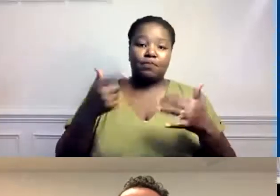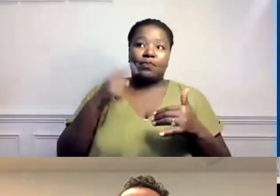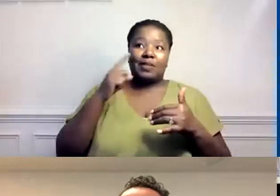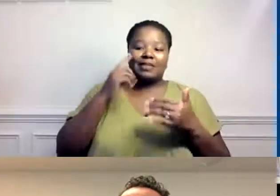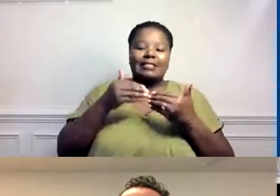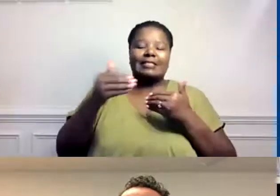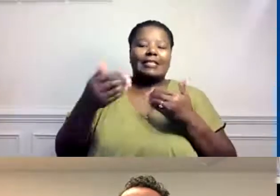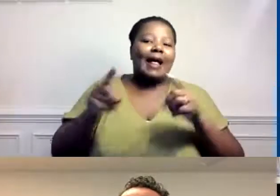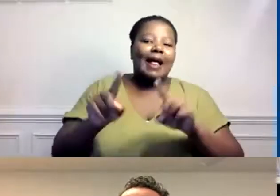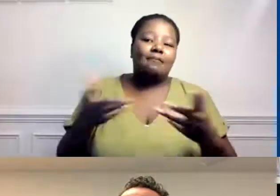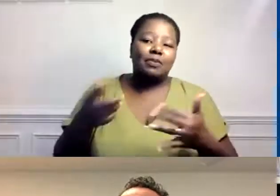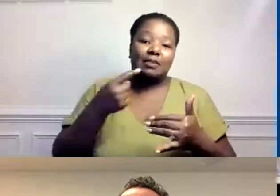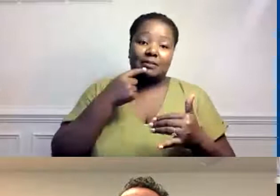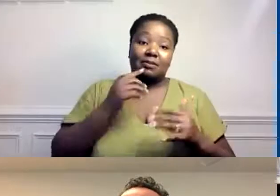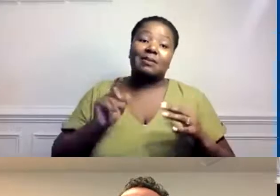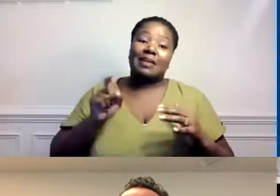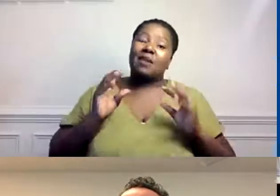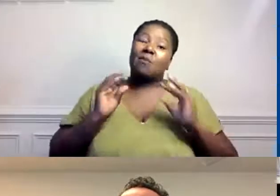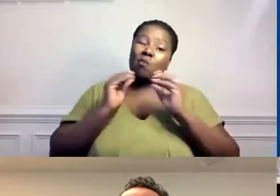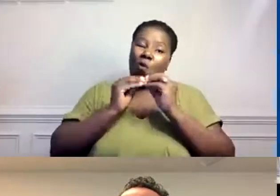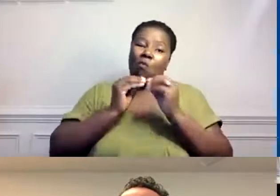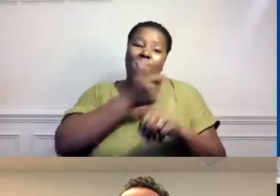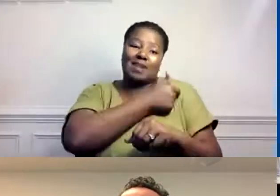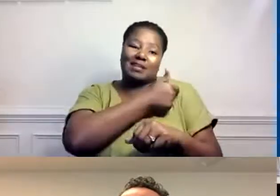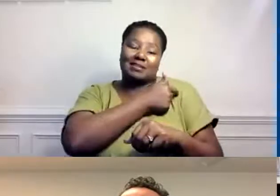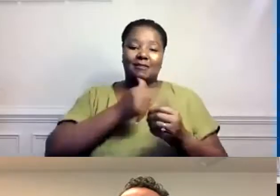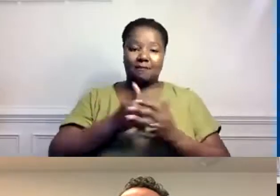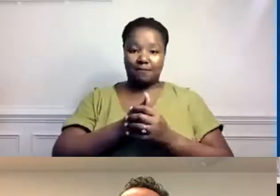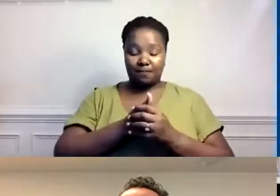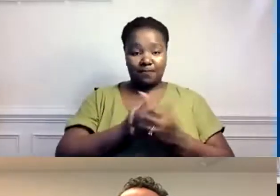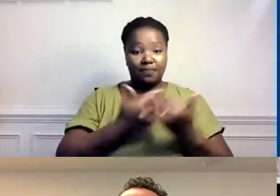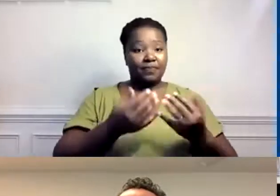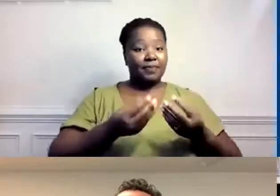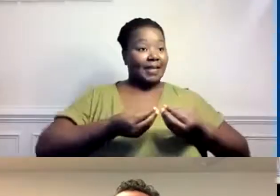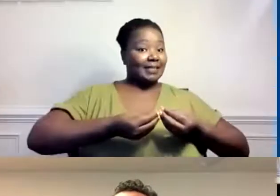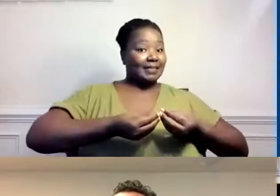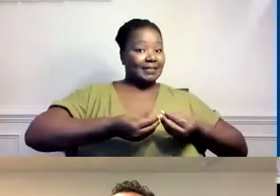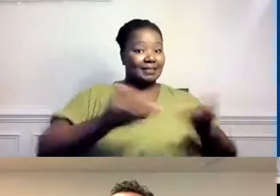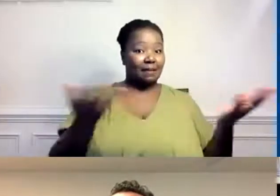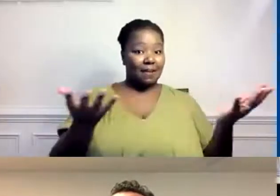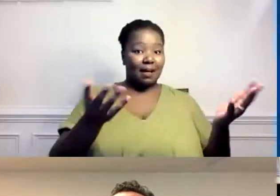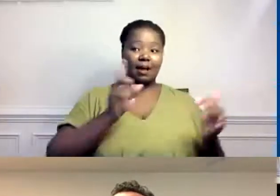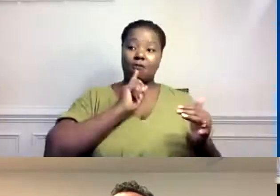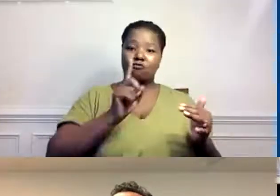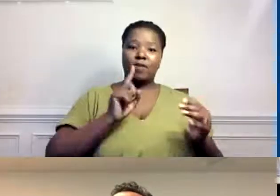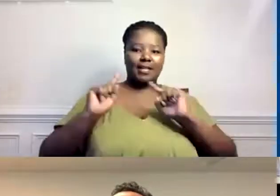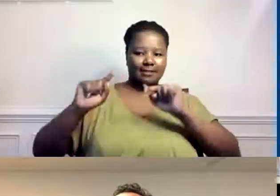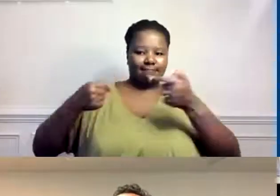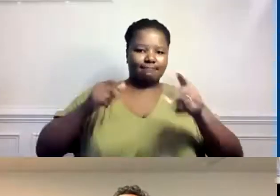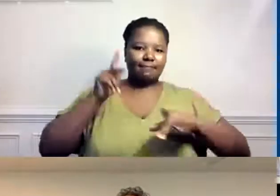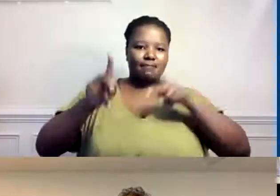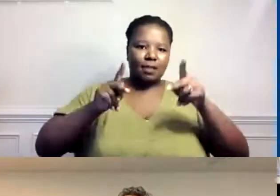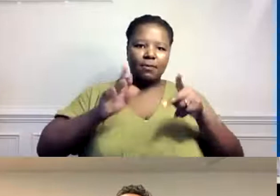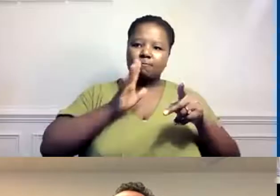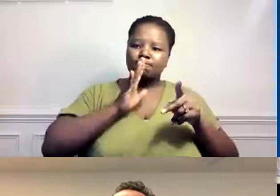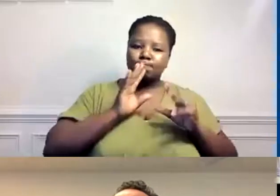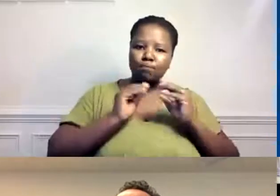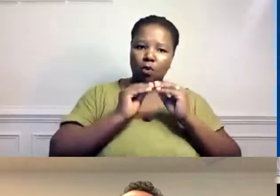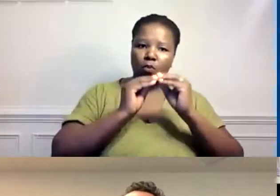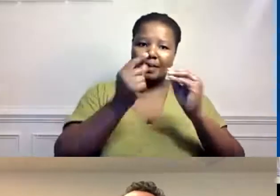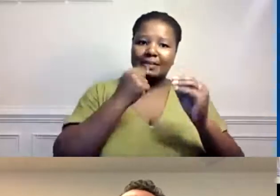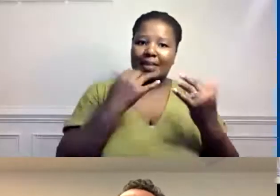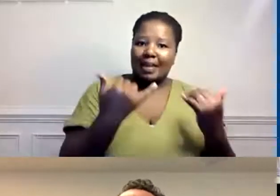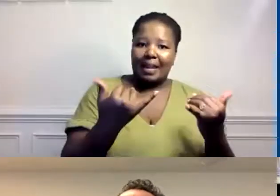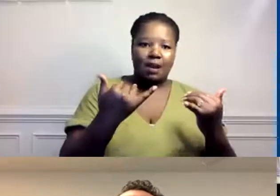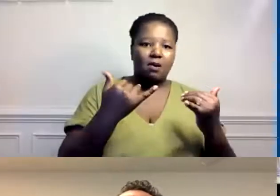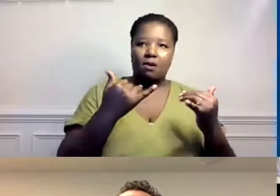but we certainly need more vaccine. Right. The supply has been one of the ones that people have talked a lot about as far as being the reason that we aren't